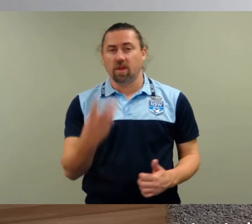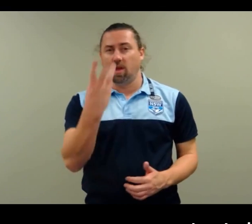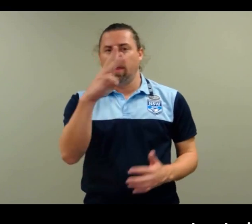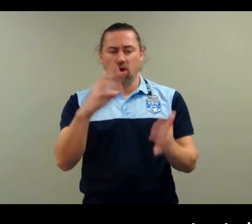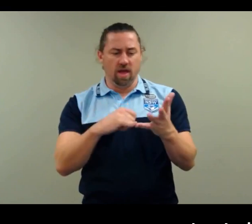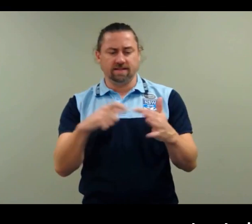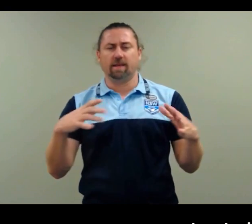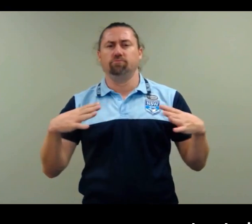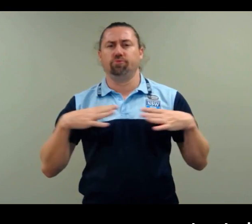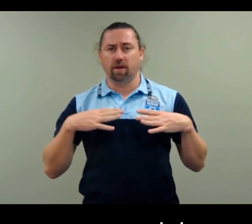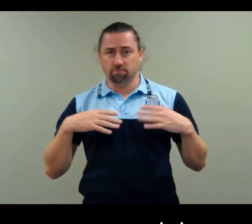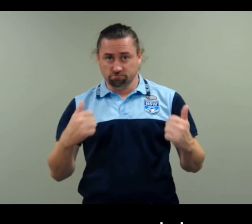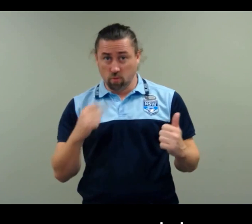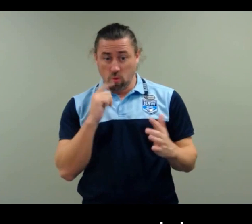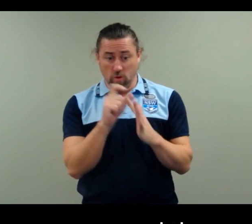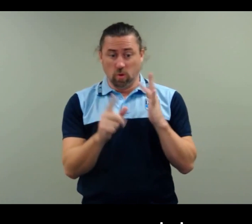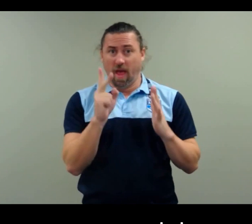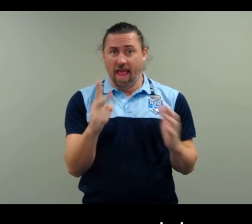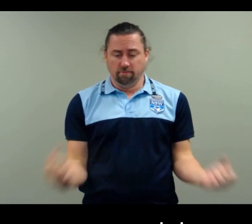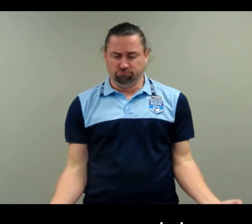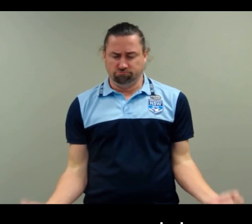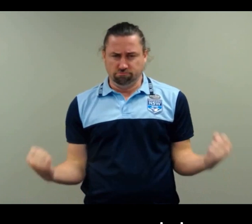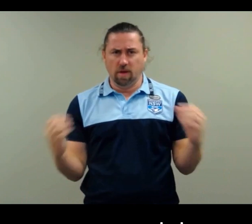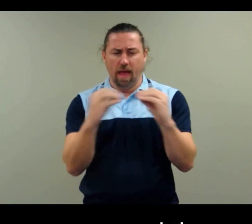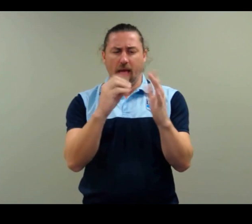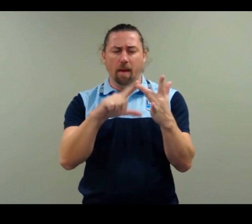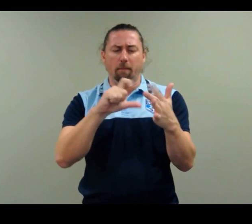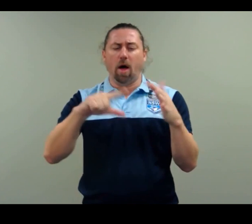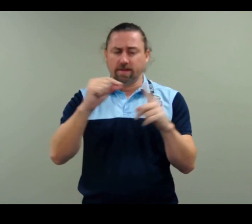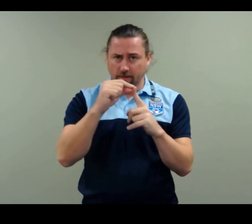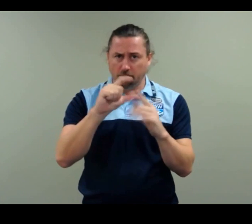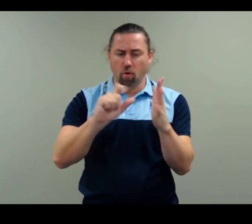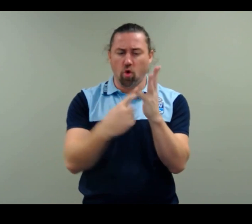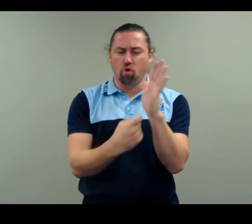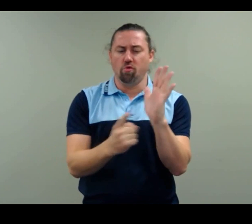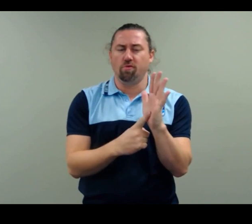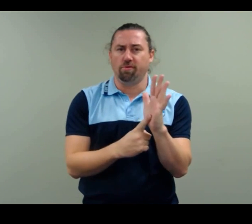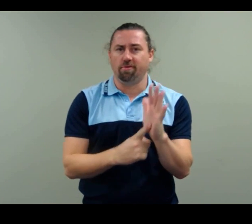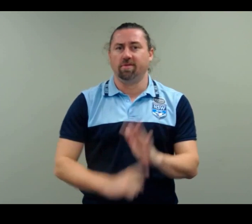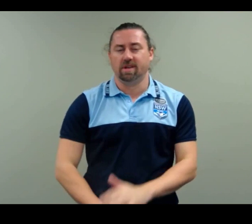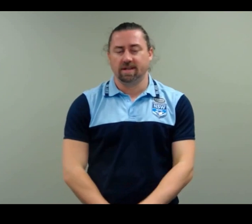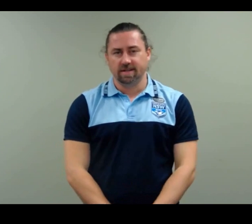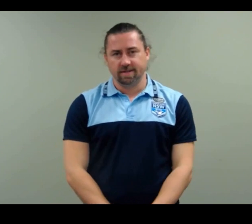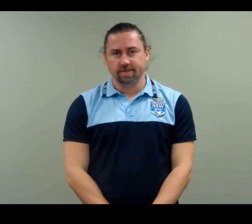Let's have 30 seconds of rest and then perform the bicep curl exercise another 10 times.